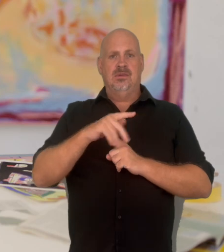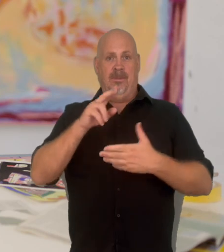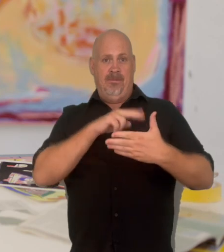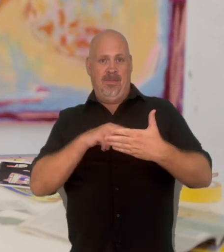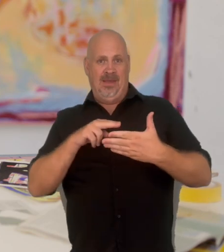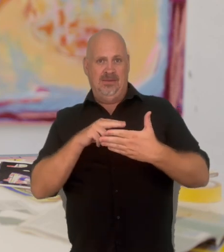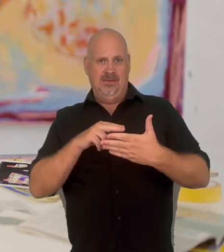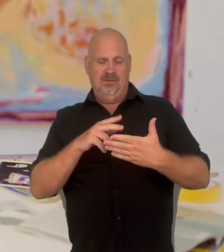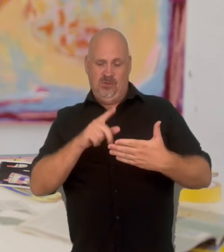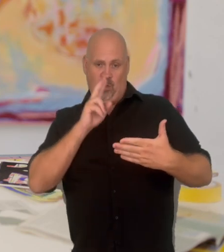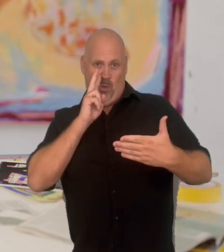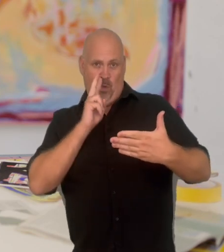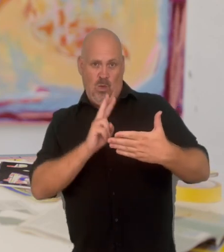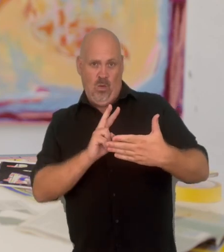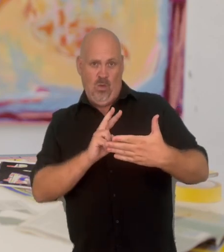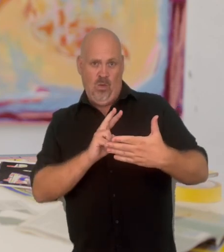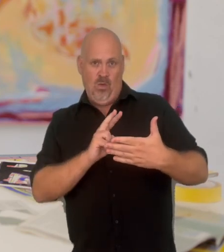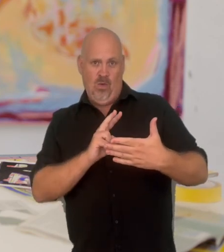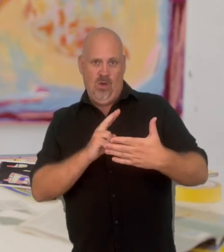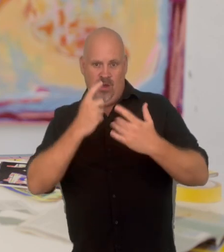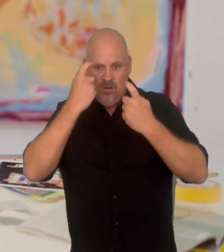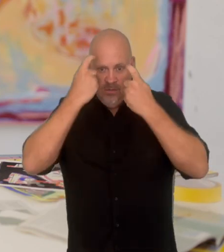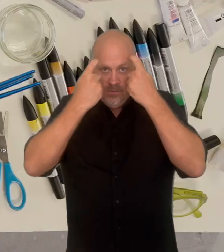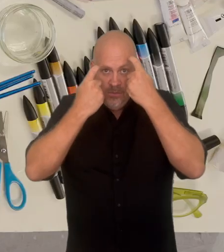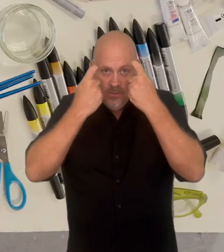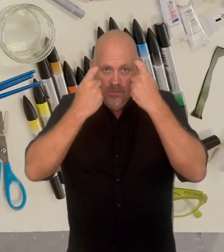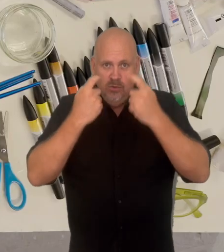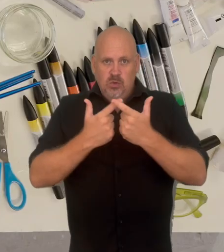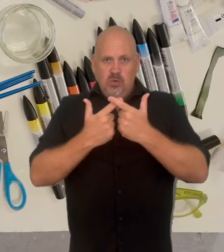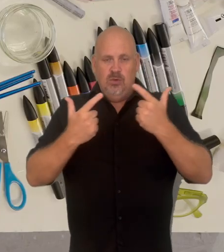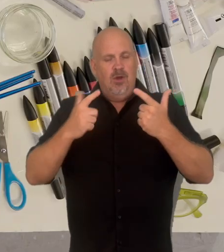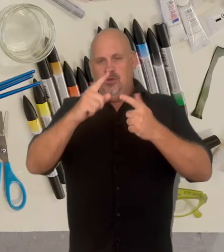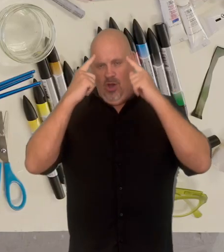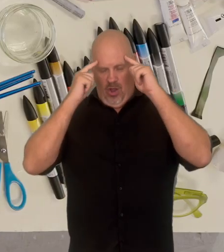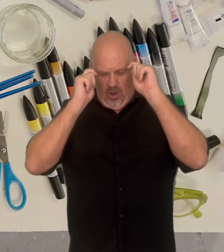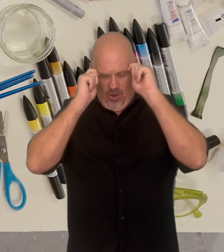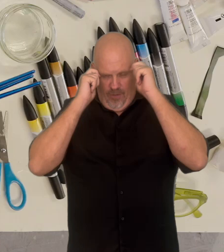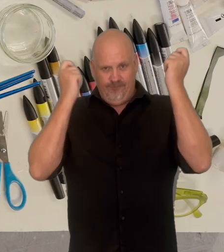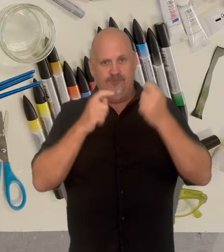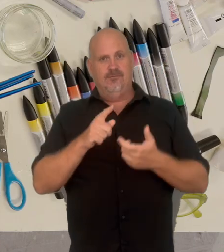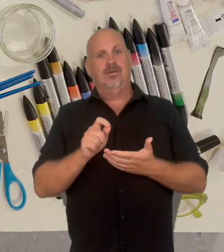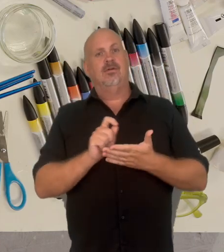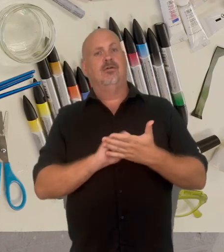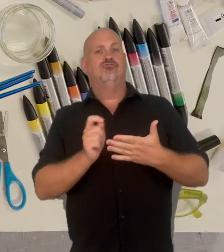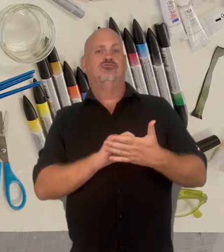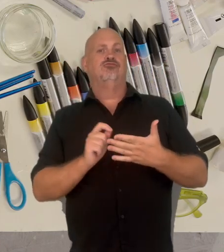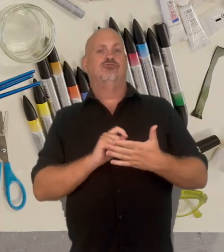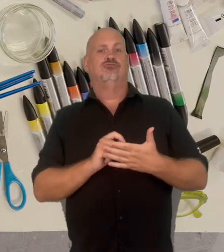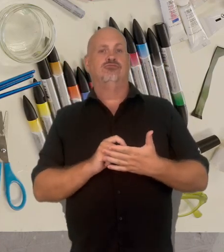and not overthinking what I've got, and just switching the brain off and seeing what I've